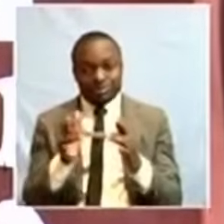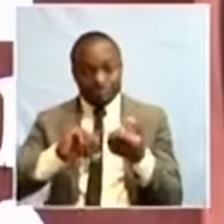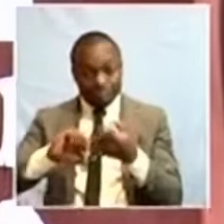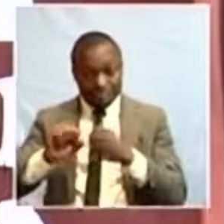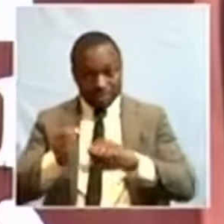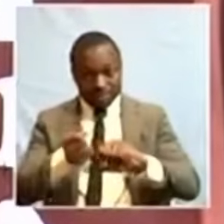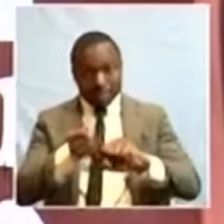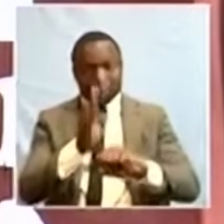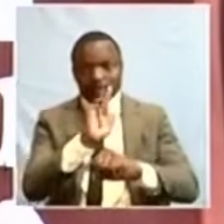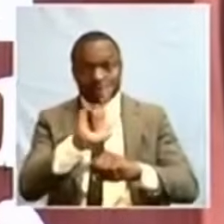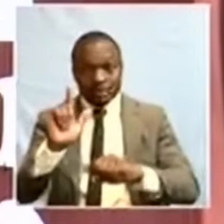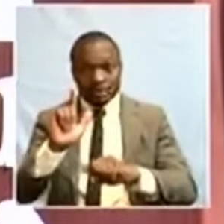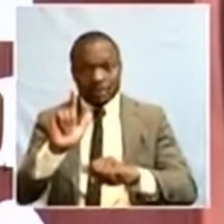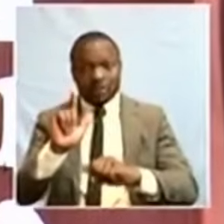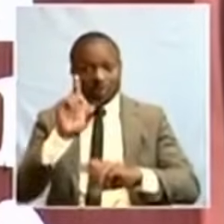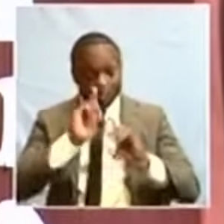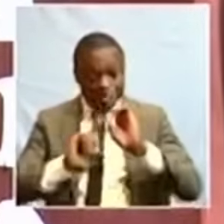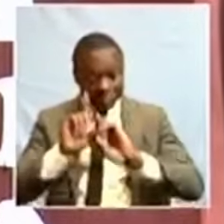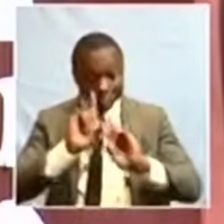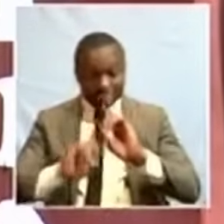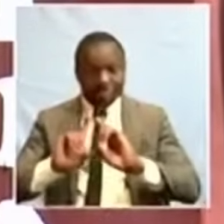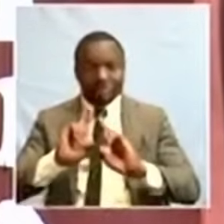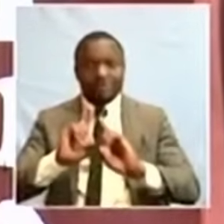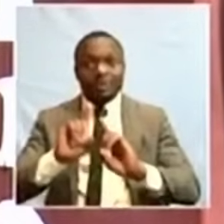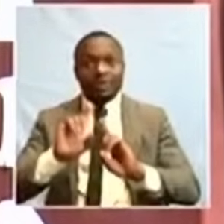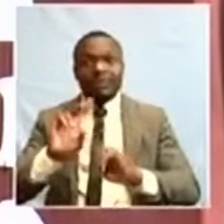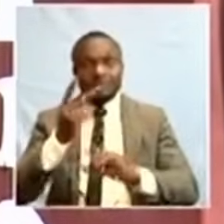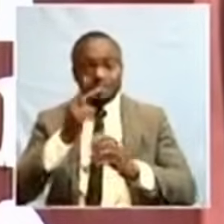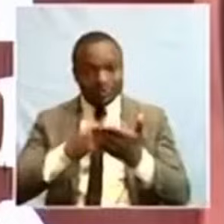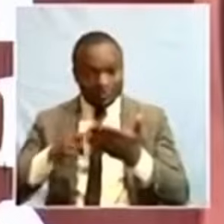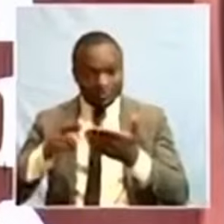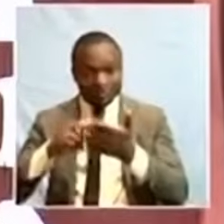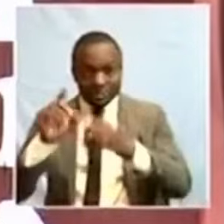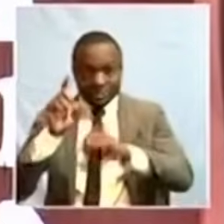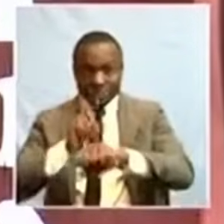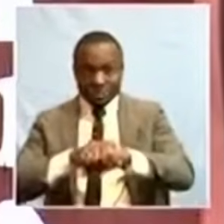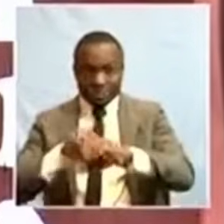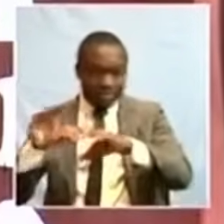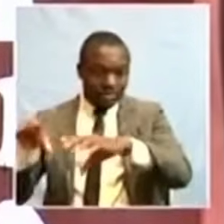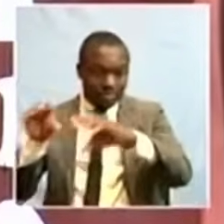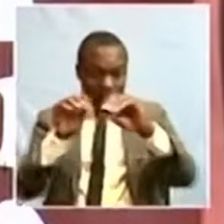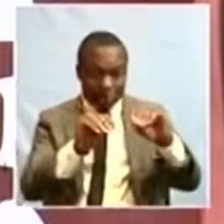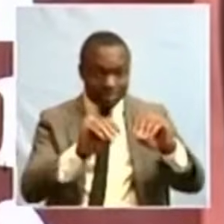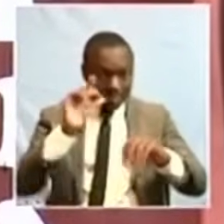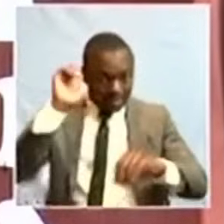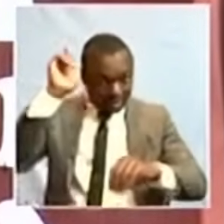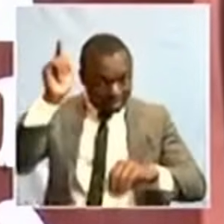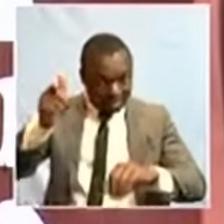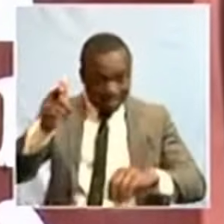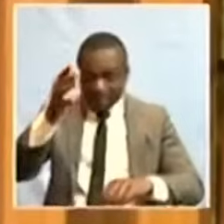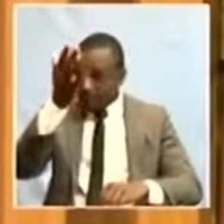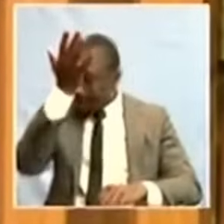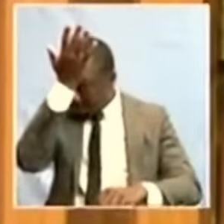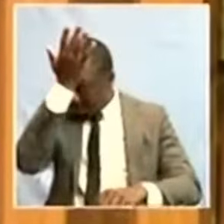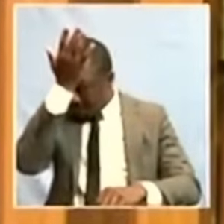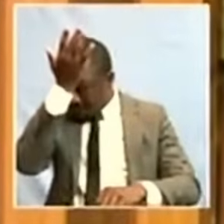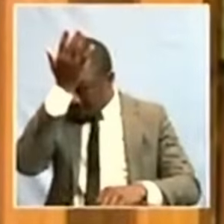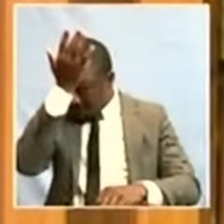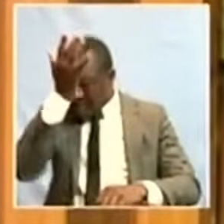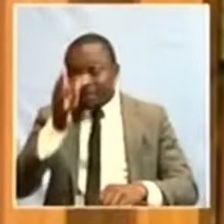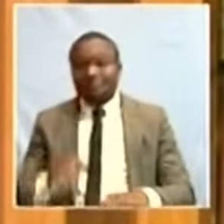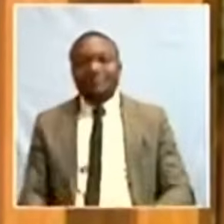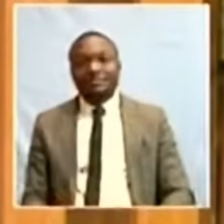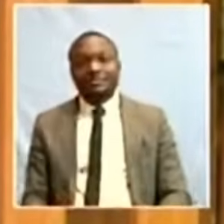to be considered at a second reading stage, was deferred to a later date. The Cyber Crimes